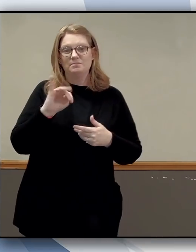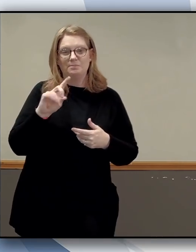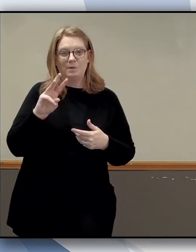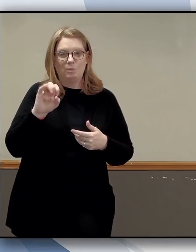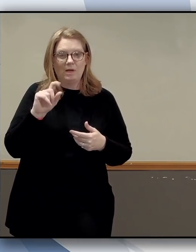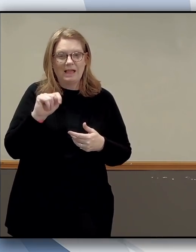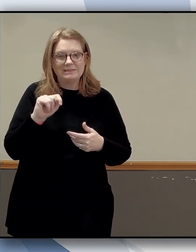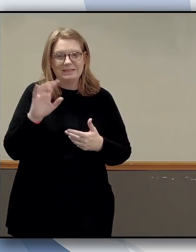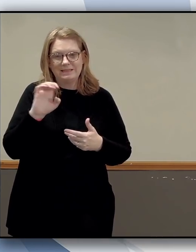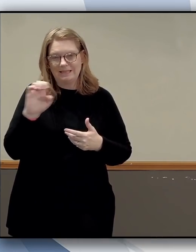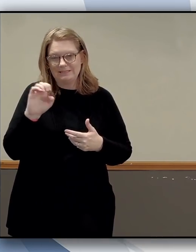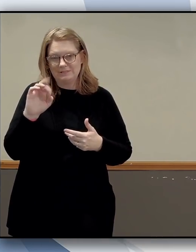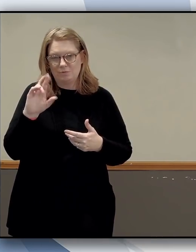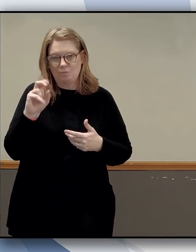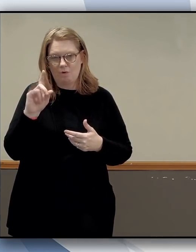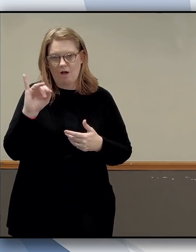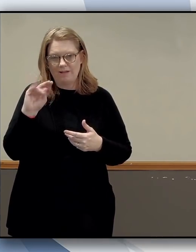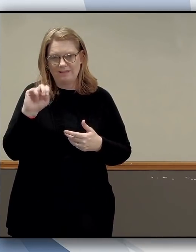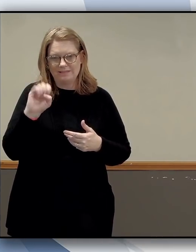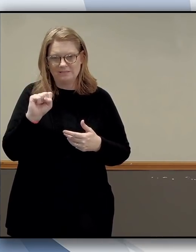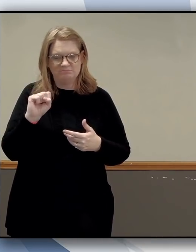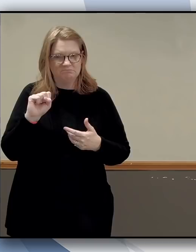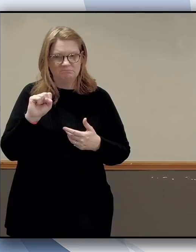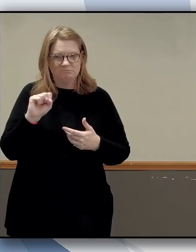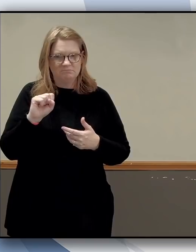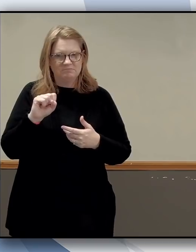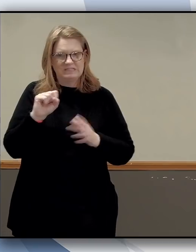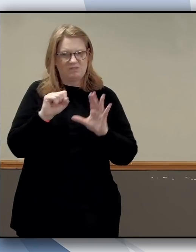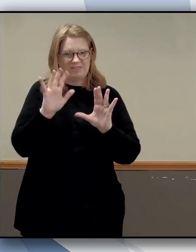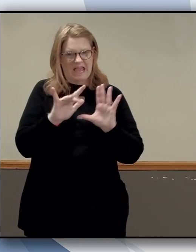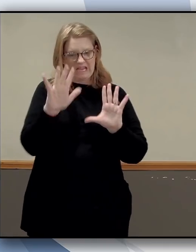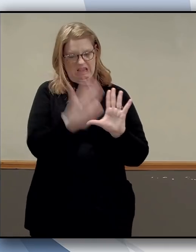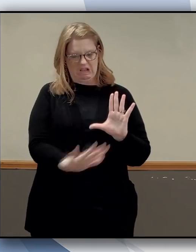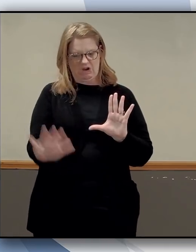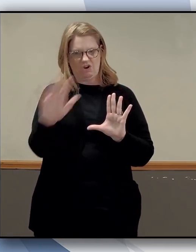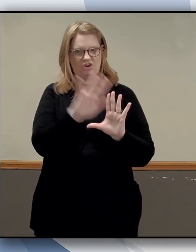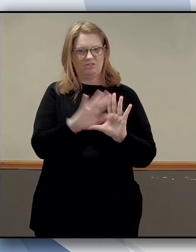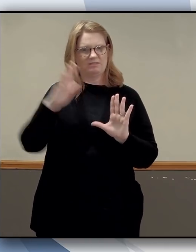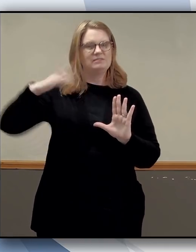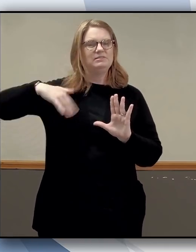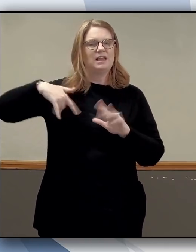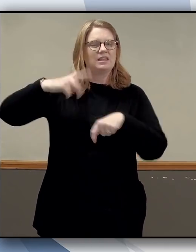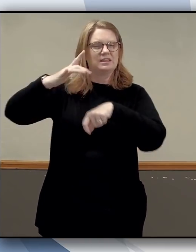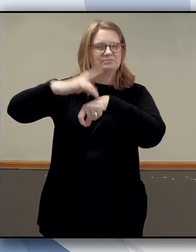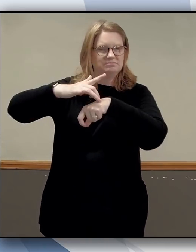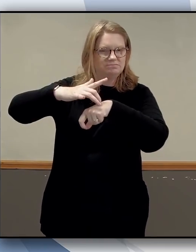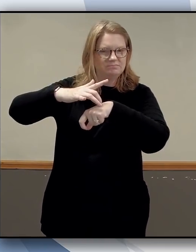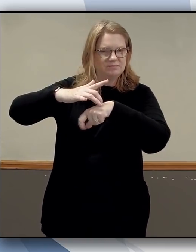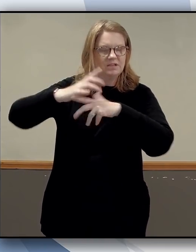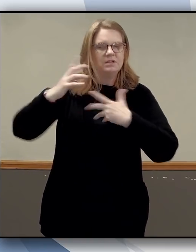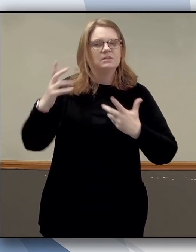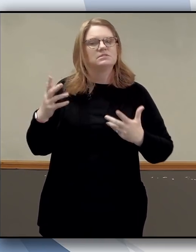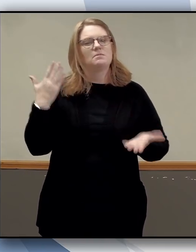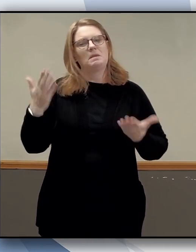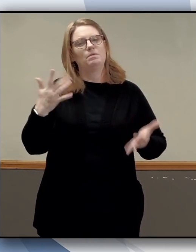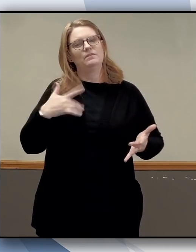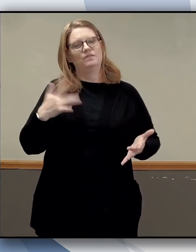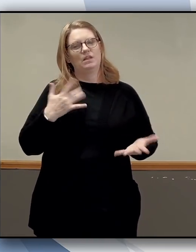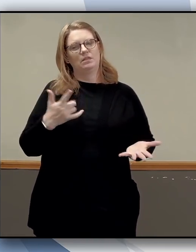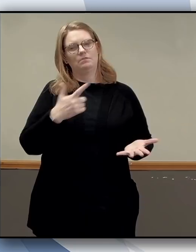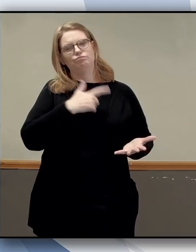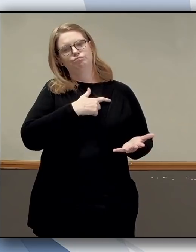pandemic had not yet, the waves of the pandemic had not reached us. And perhaps that gave us a sense of complacency, or maybe a sense